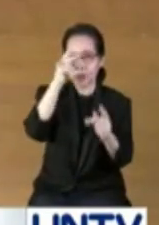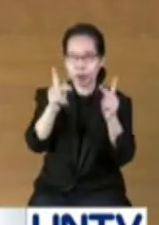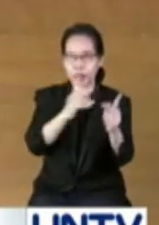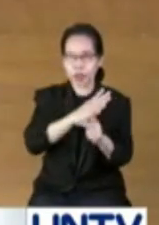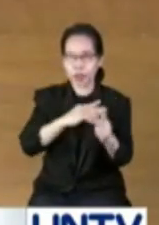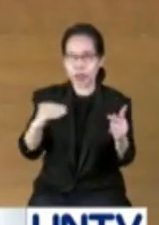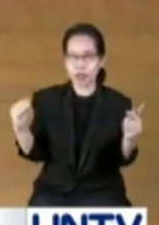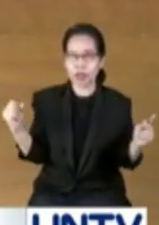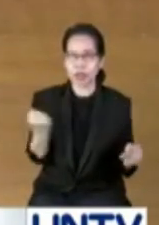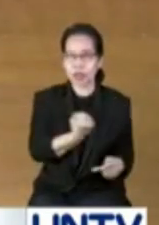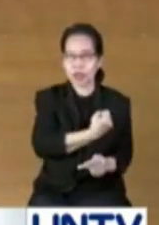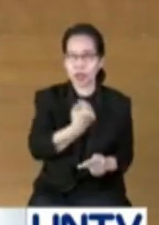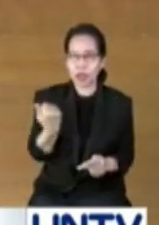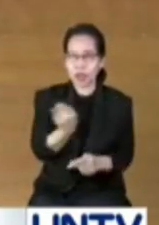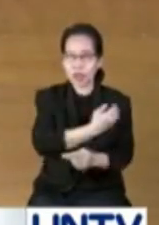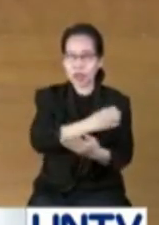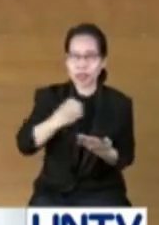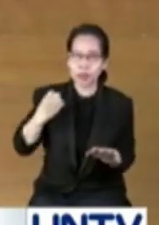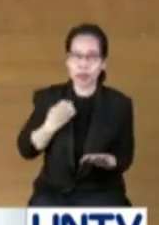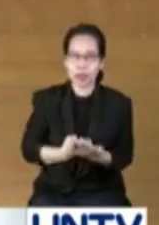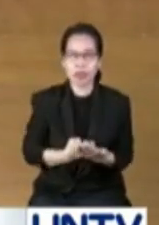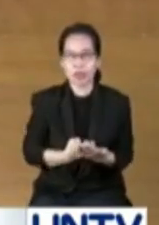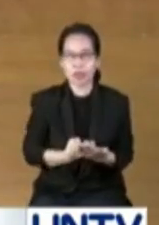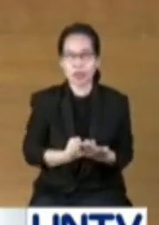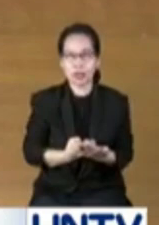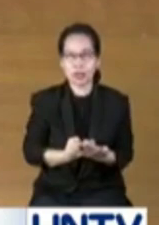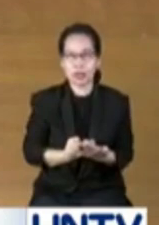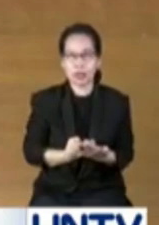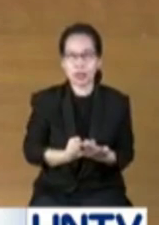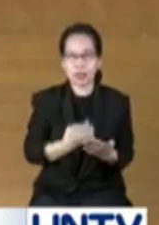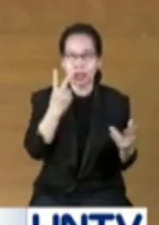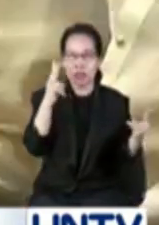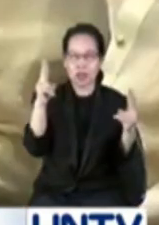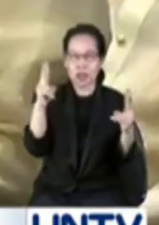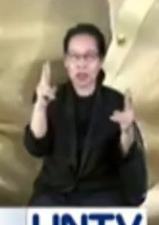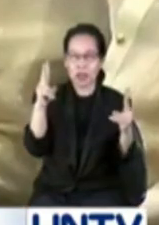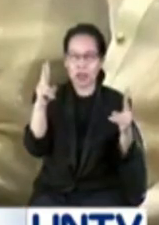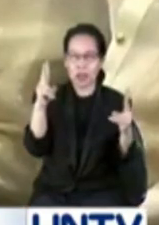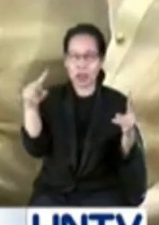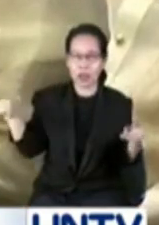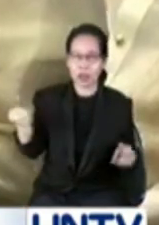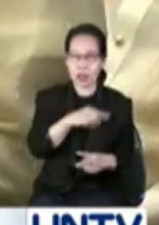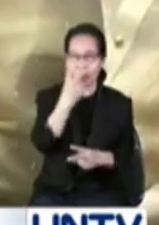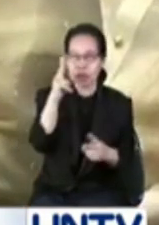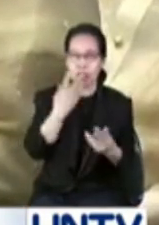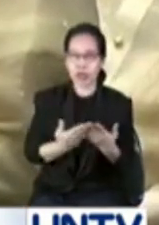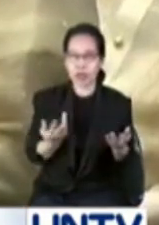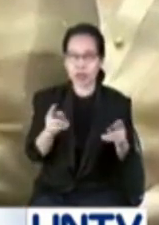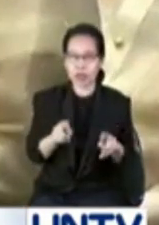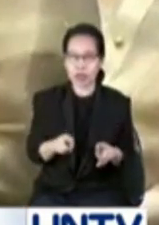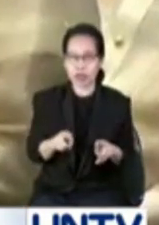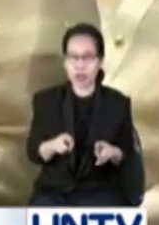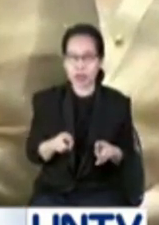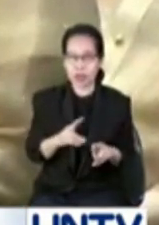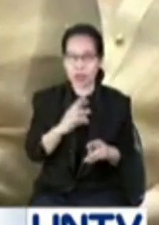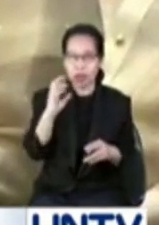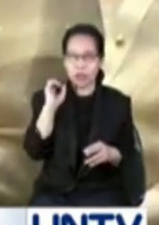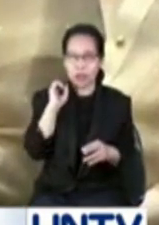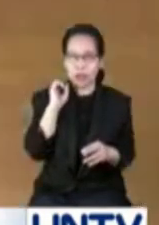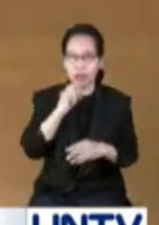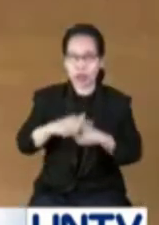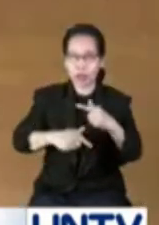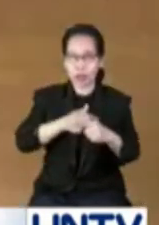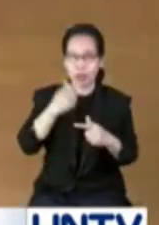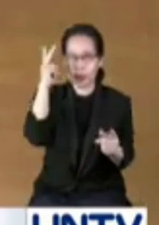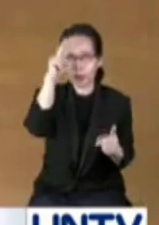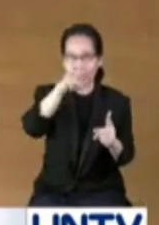ating ekonomiya. Nakakita po tayo ng magagandang resulta. While the global prospects were bleak,